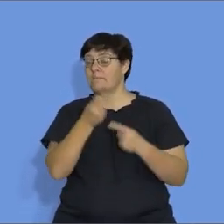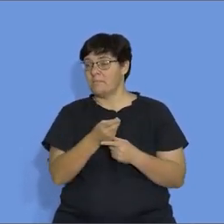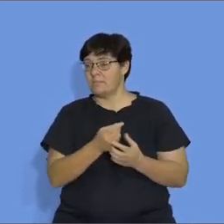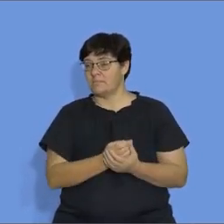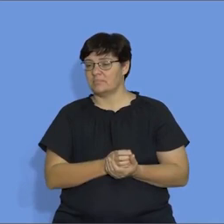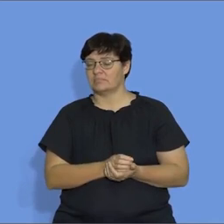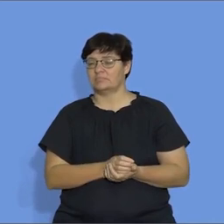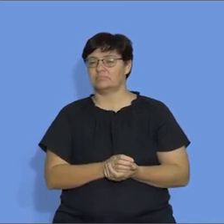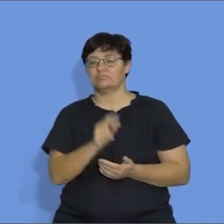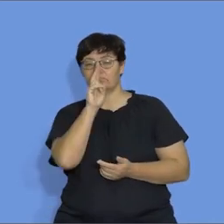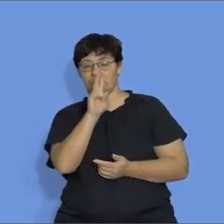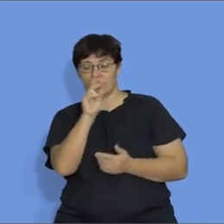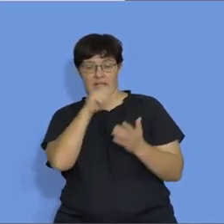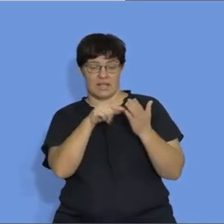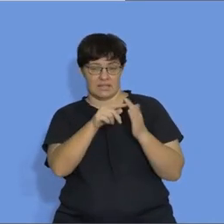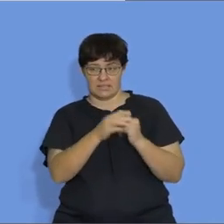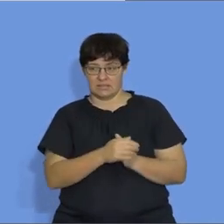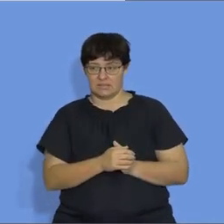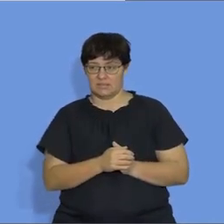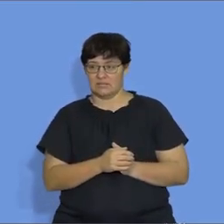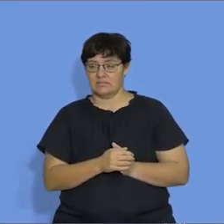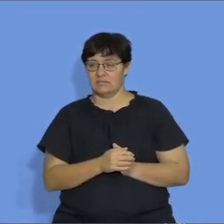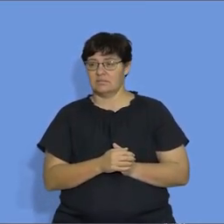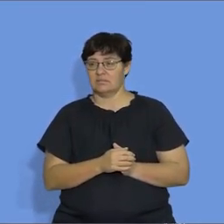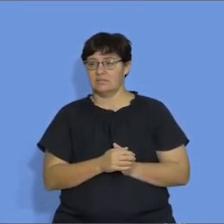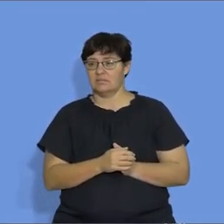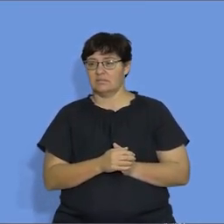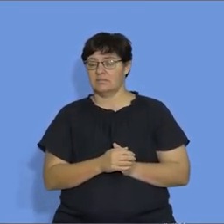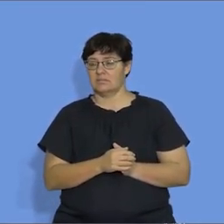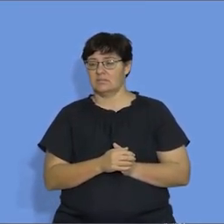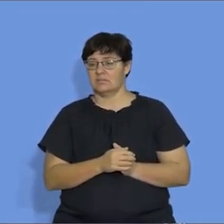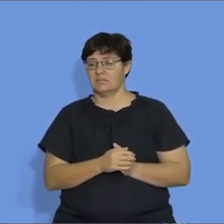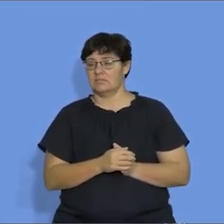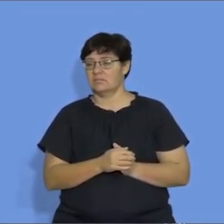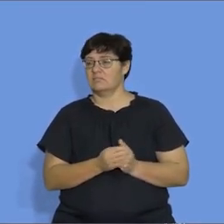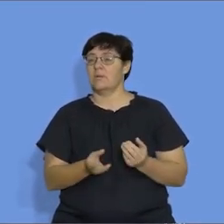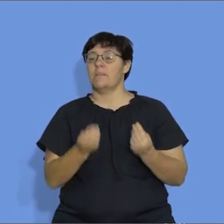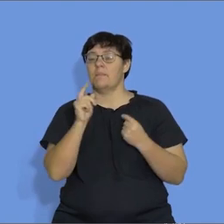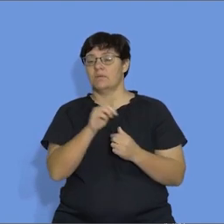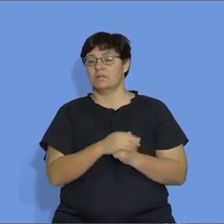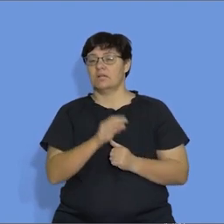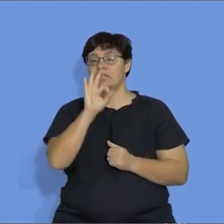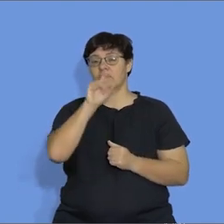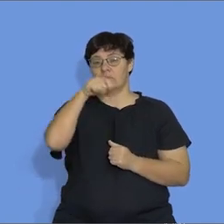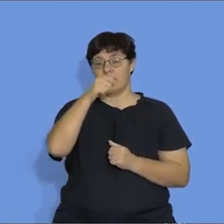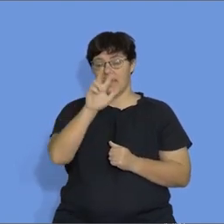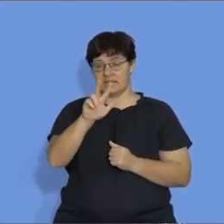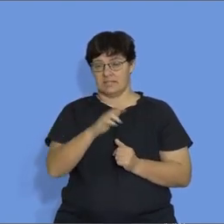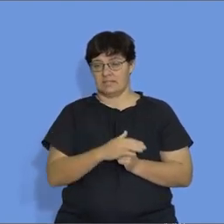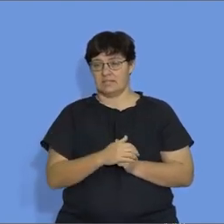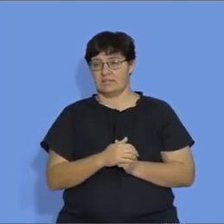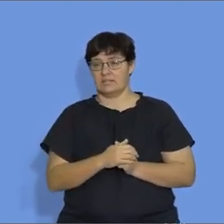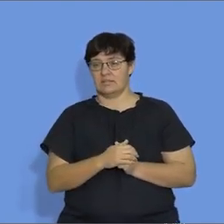case? We can quickly go to our calculator, right? What do we have? We've got 3.8,